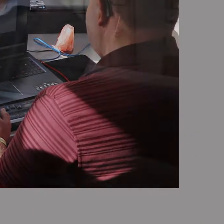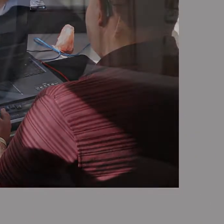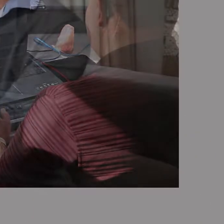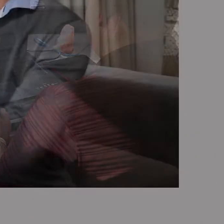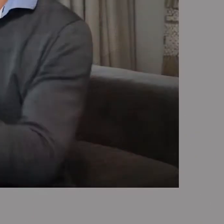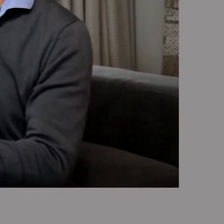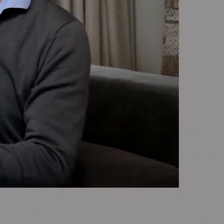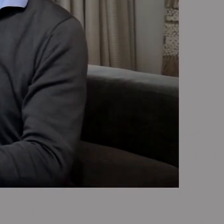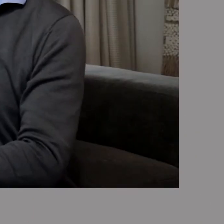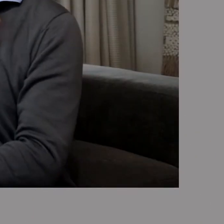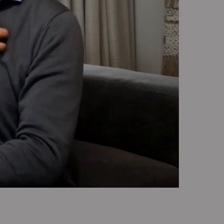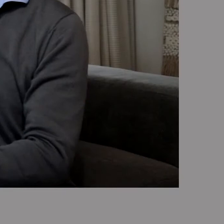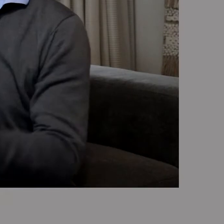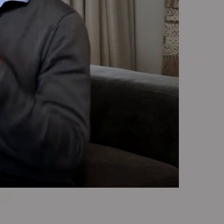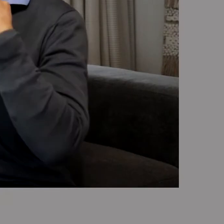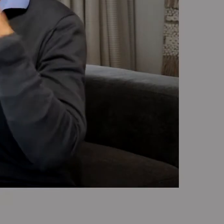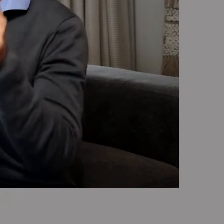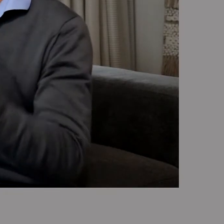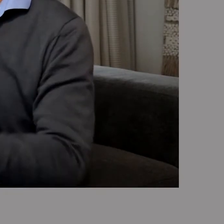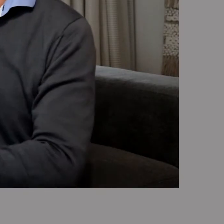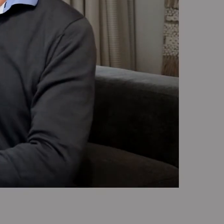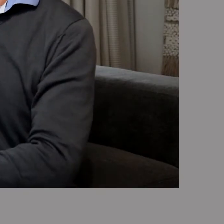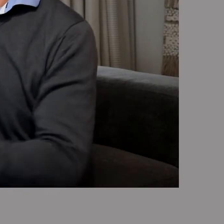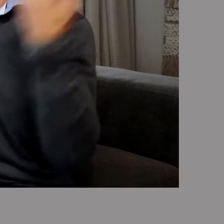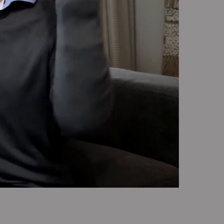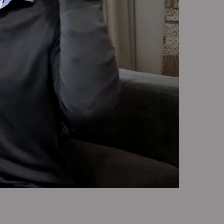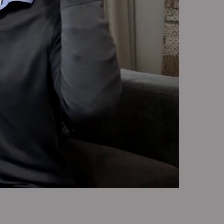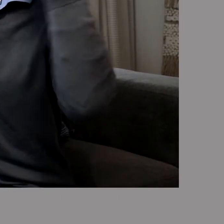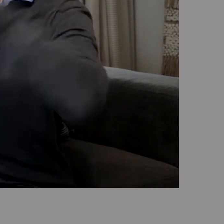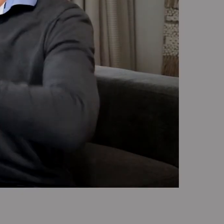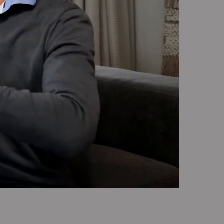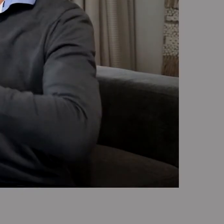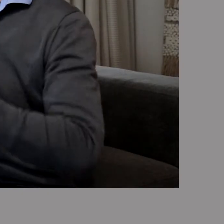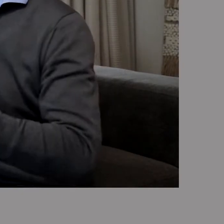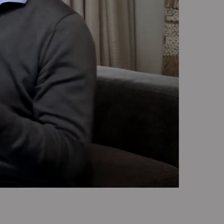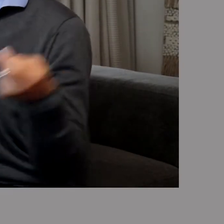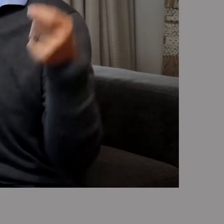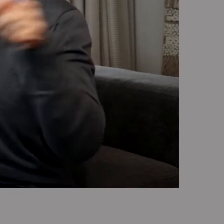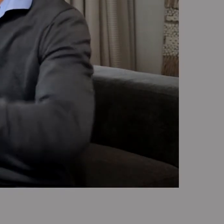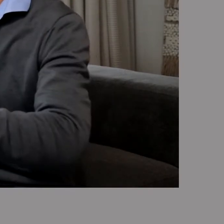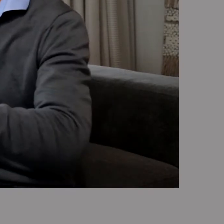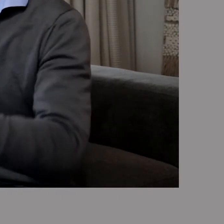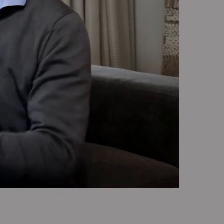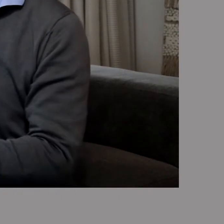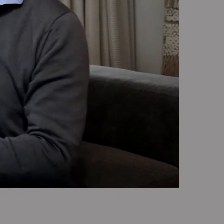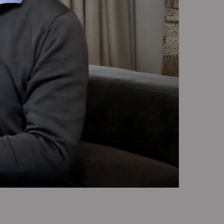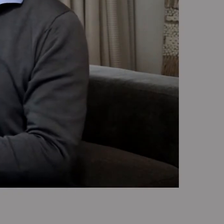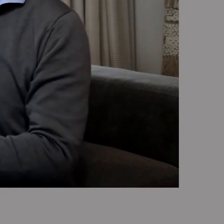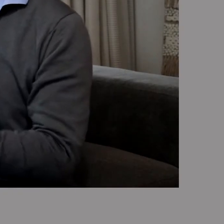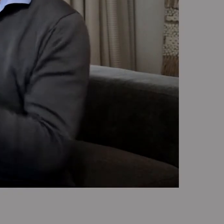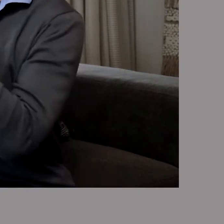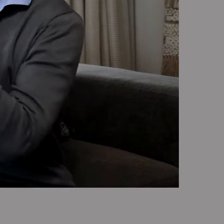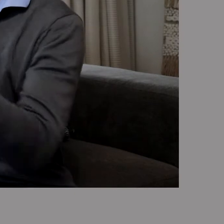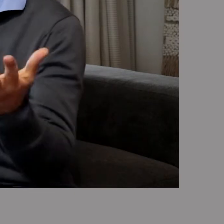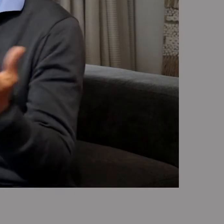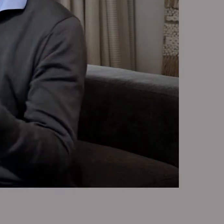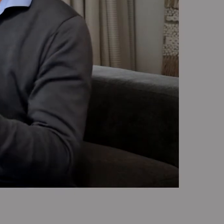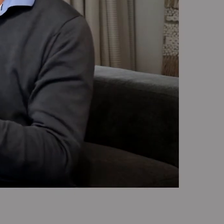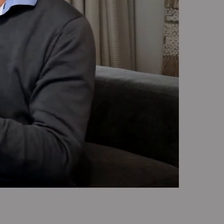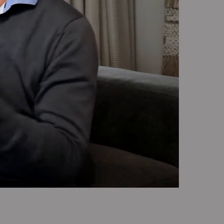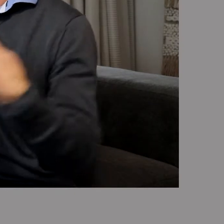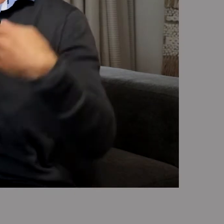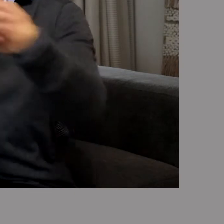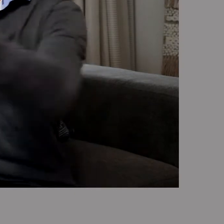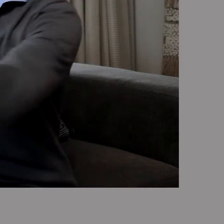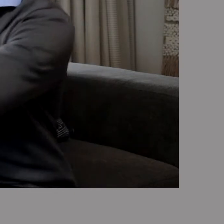translation. And I thought with the COVID situation, when they brought the interpreters on, and they were talking about tonight we're going to be locking